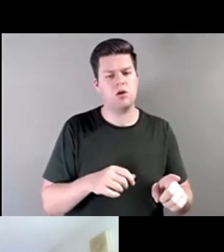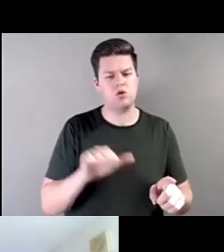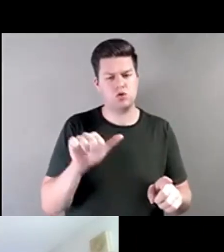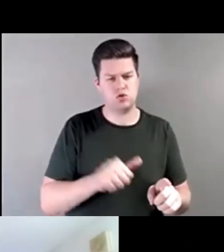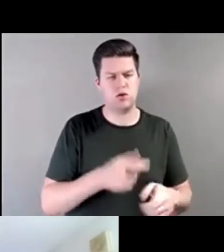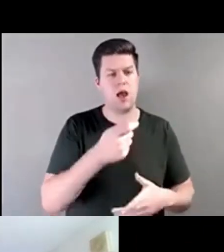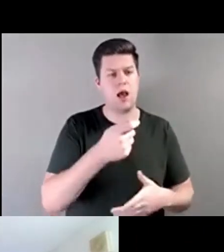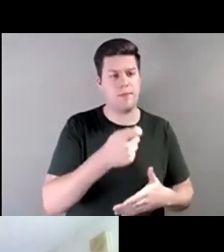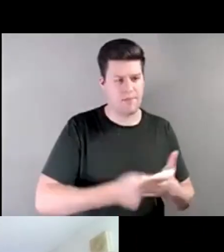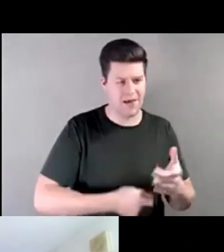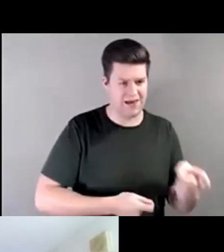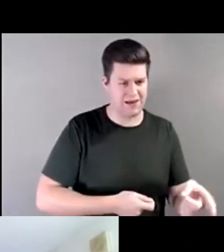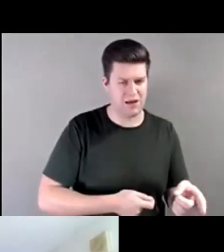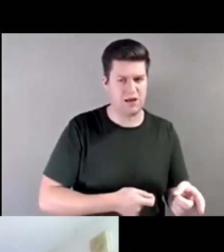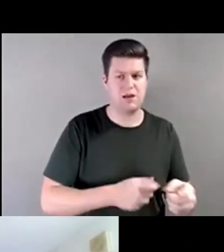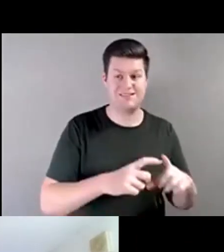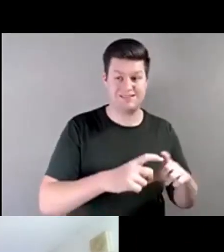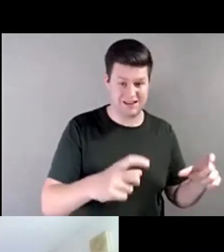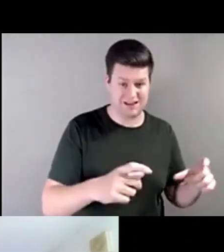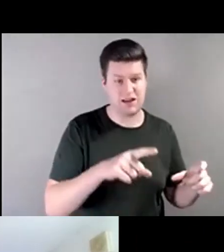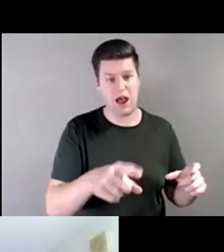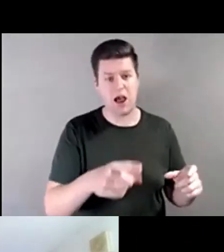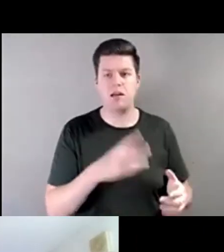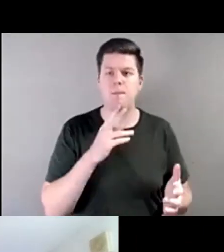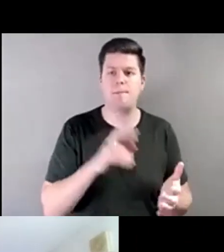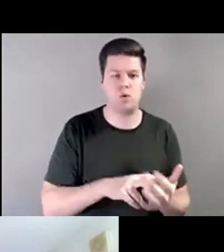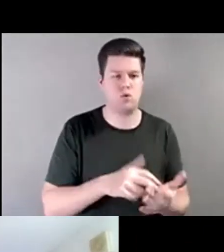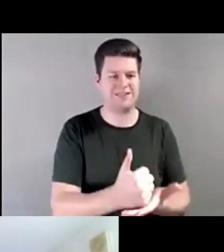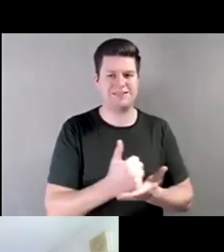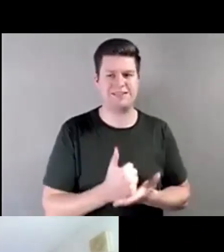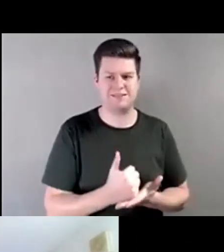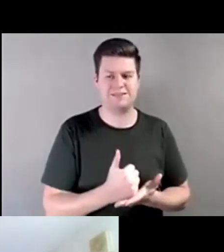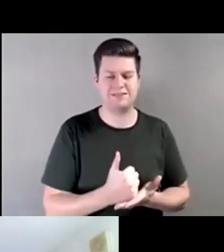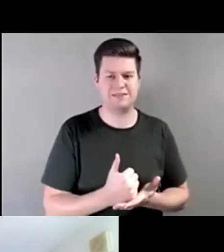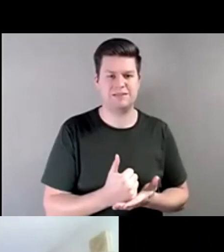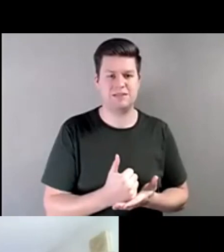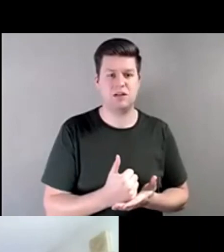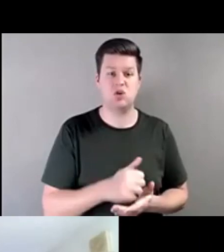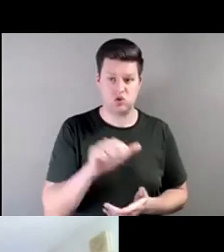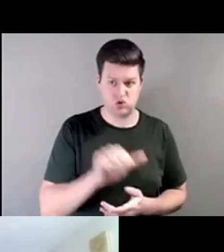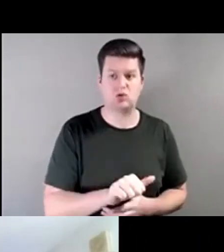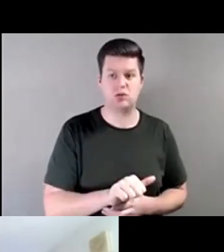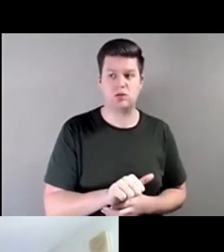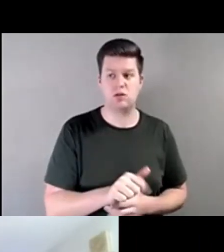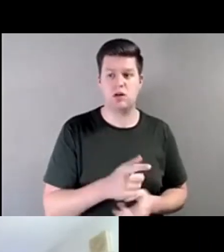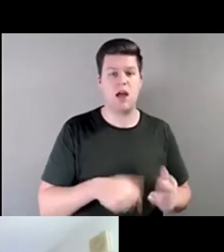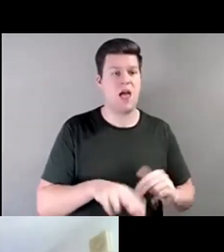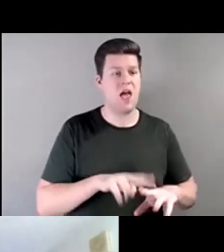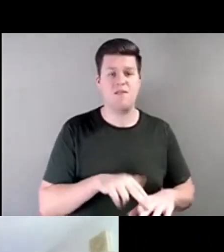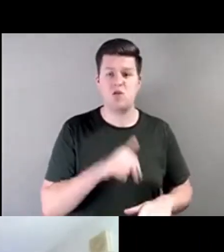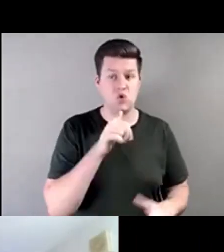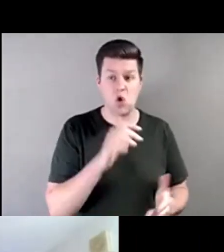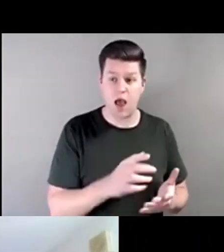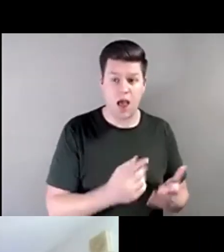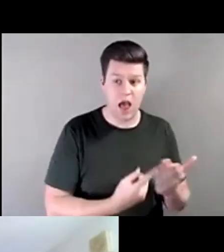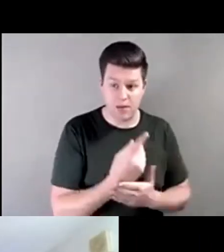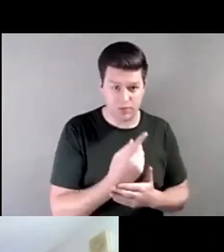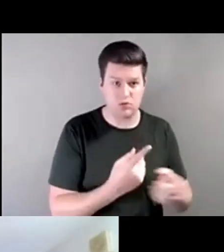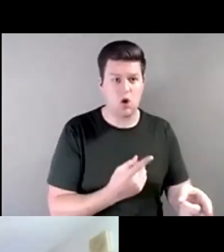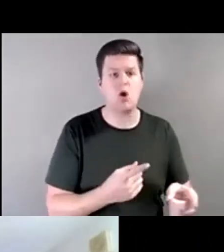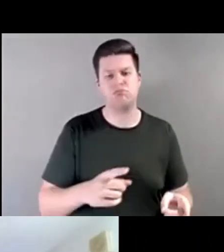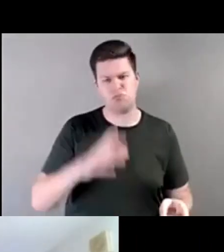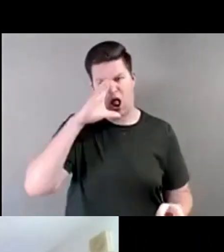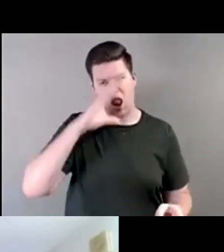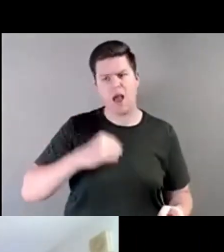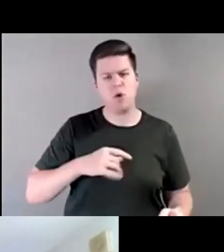same station. If that isn't happening, I'll be very, very, very happy for you to tell me which stations aren't